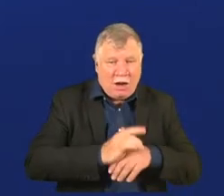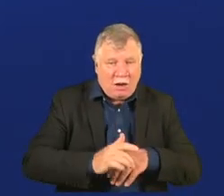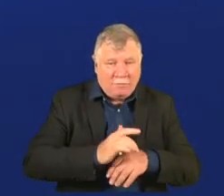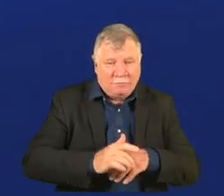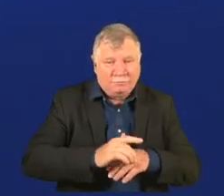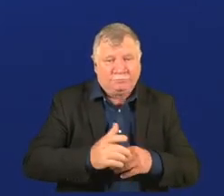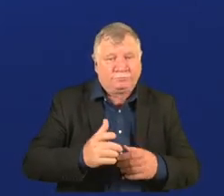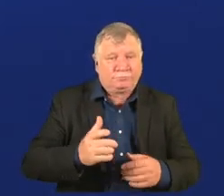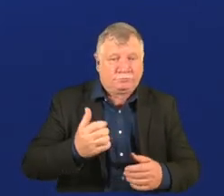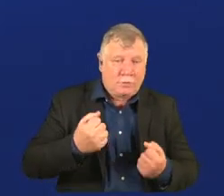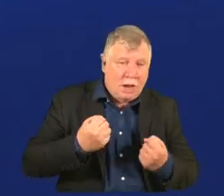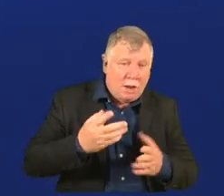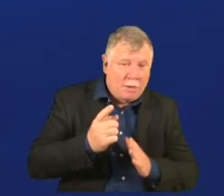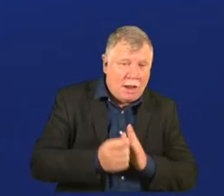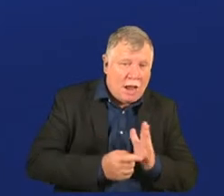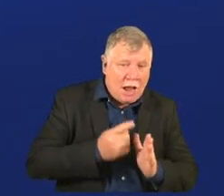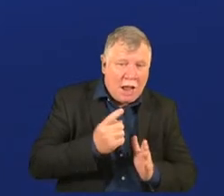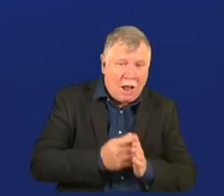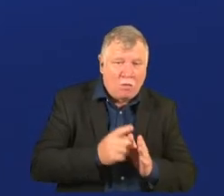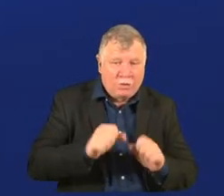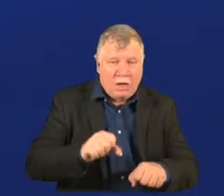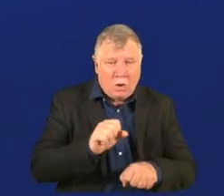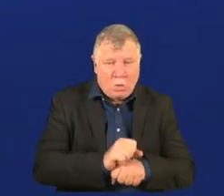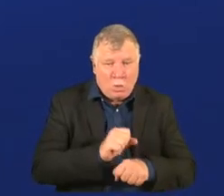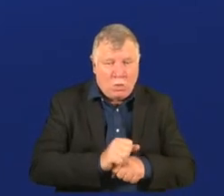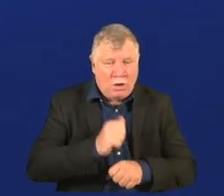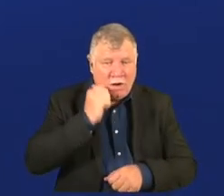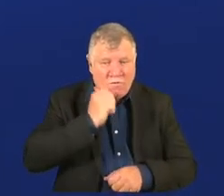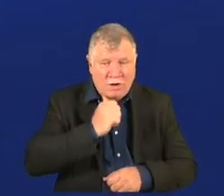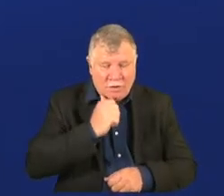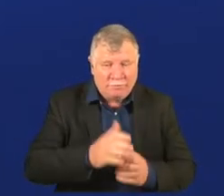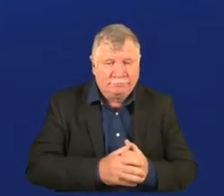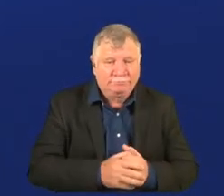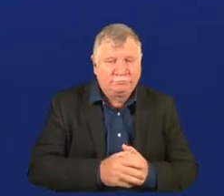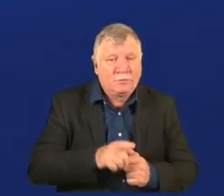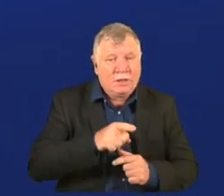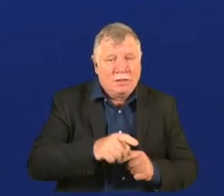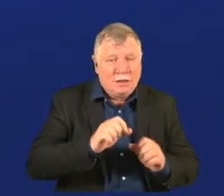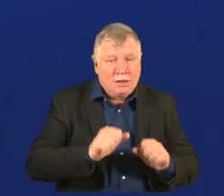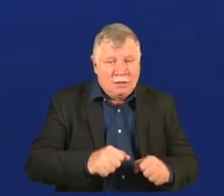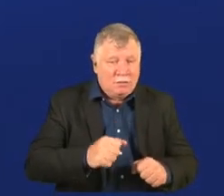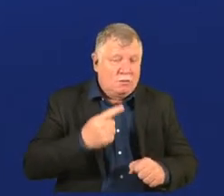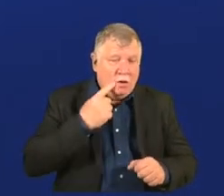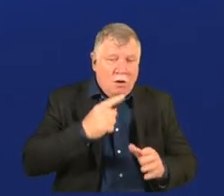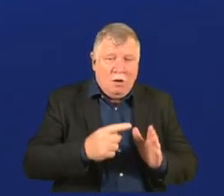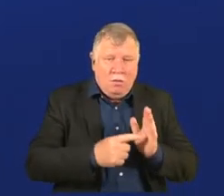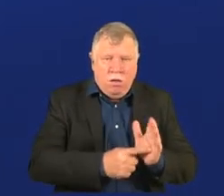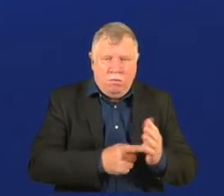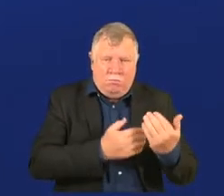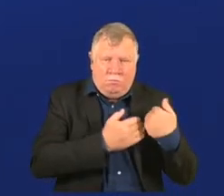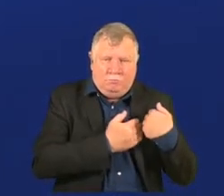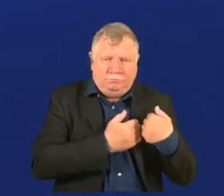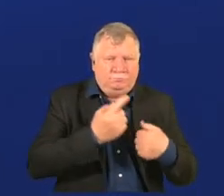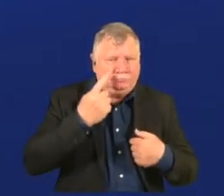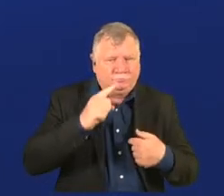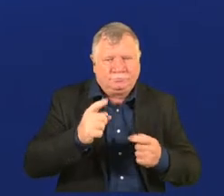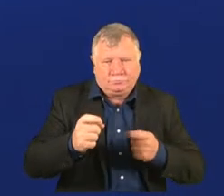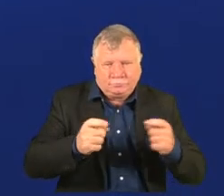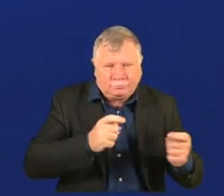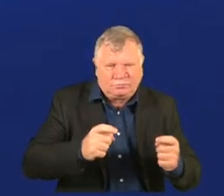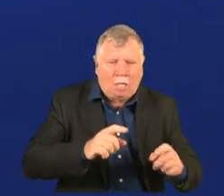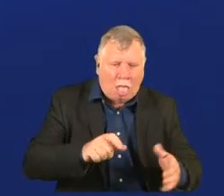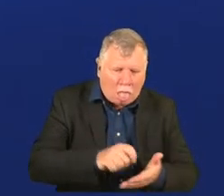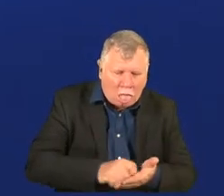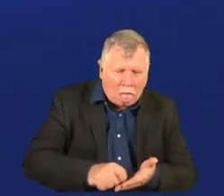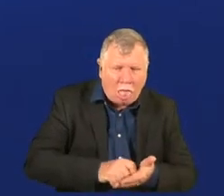available they are in terms of hours of operations, their capacity to provide services. Are they, for example, so burdened by administrative work